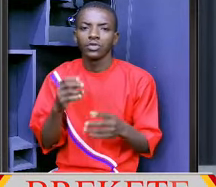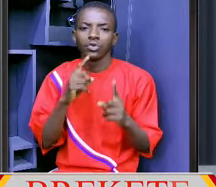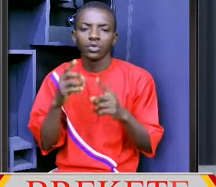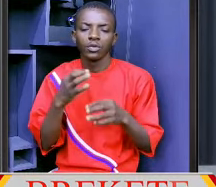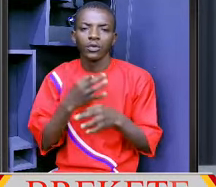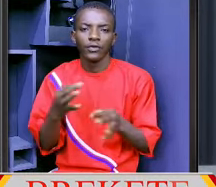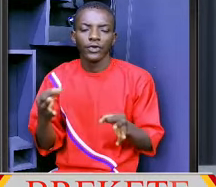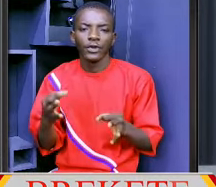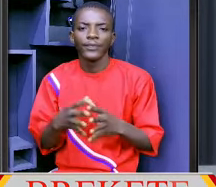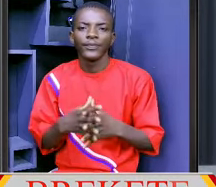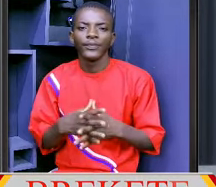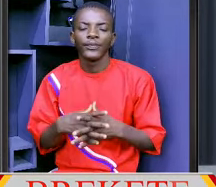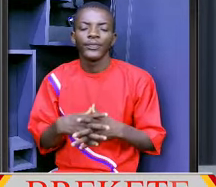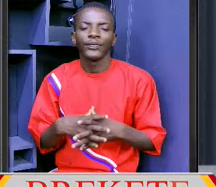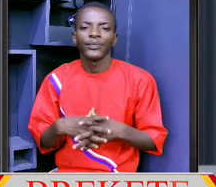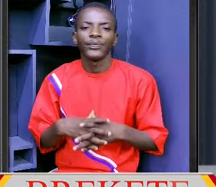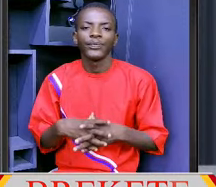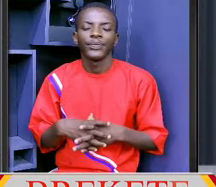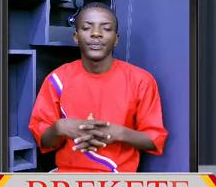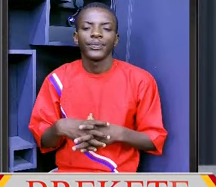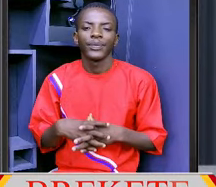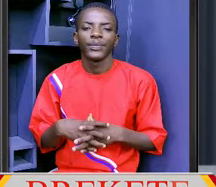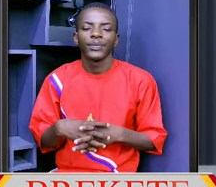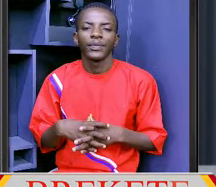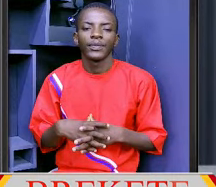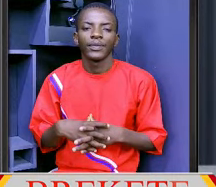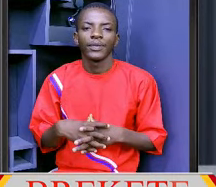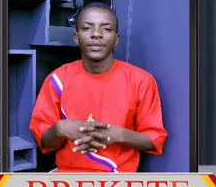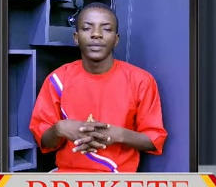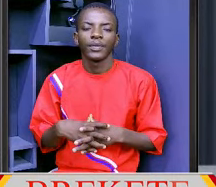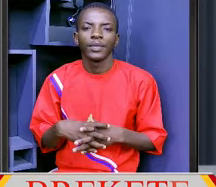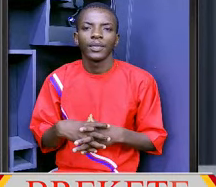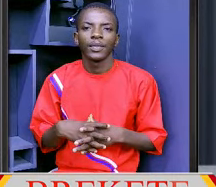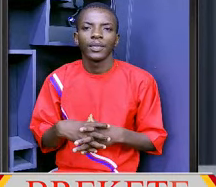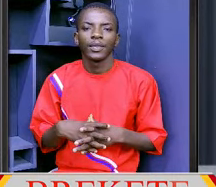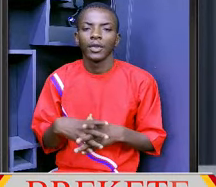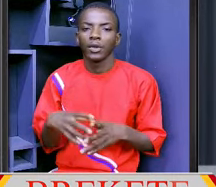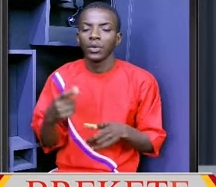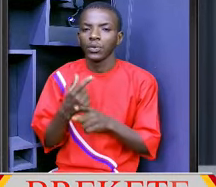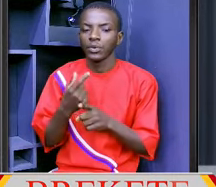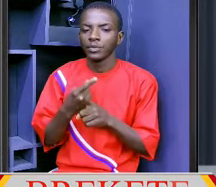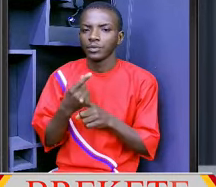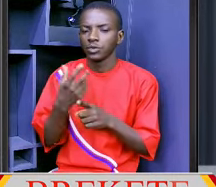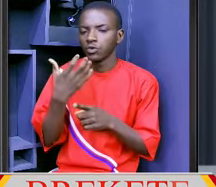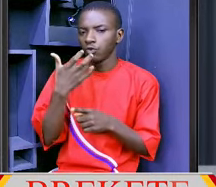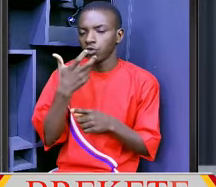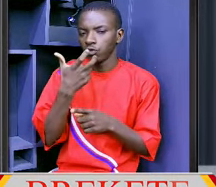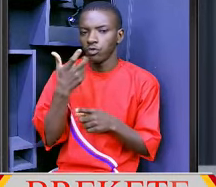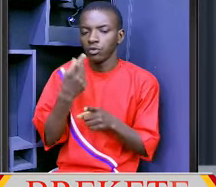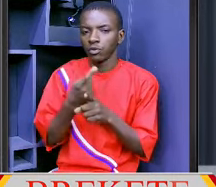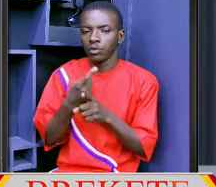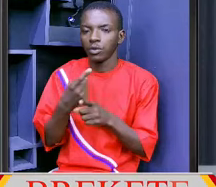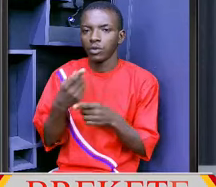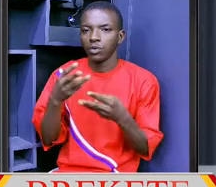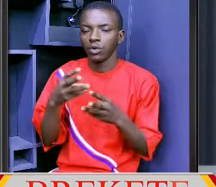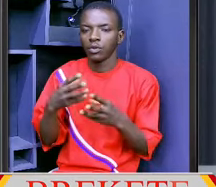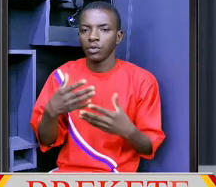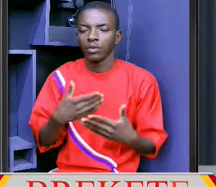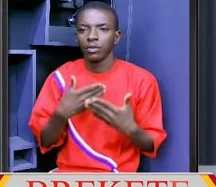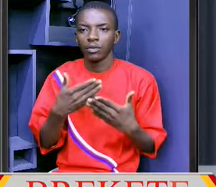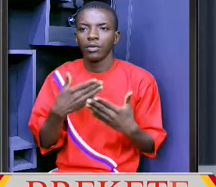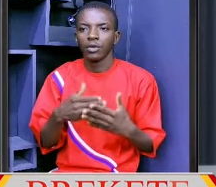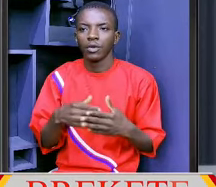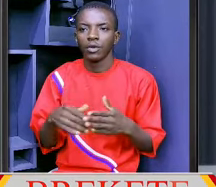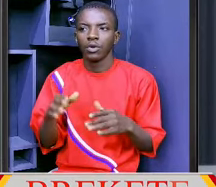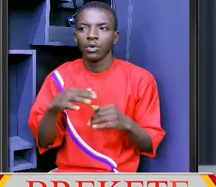sir. Please. Yeah. Thank you, sir. Position the phone properly. The way you dey breathe,